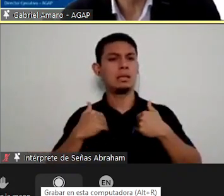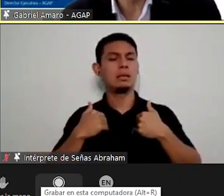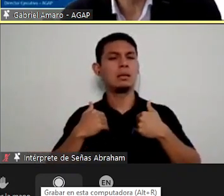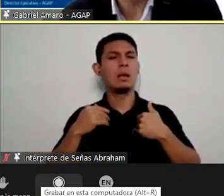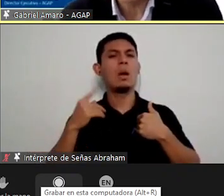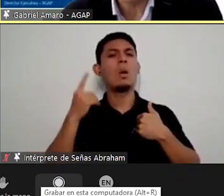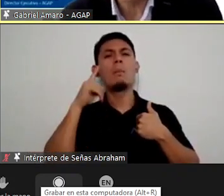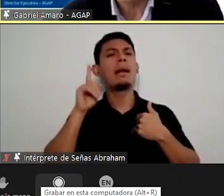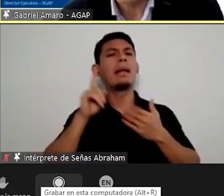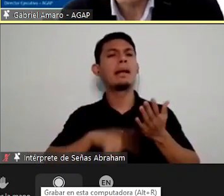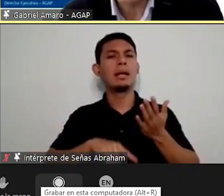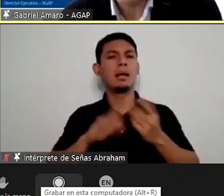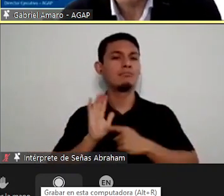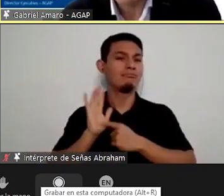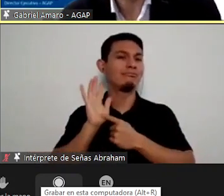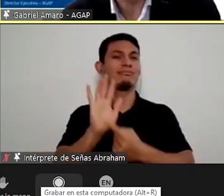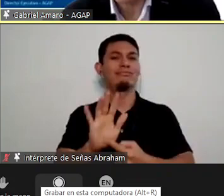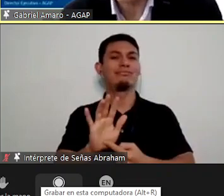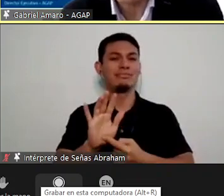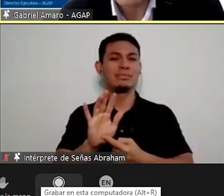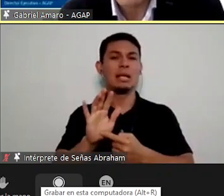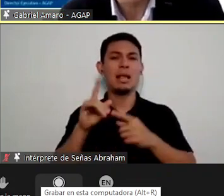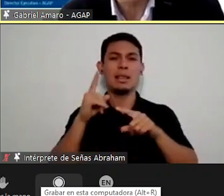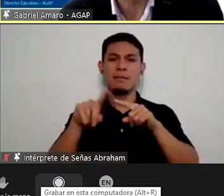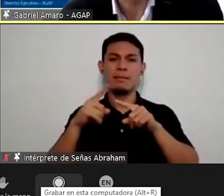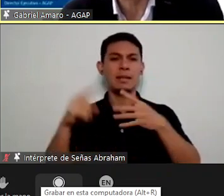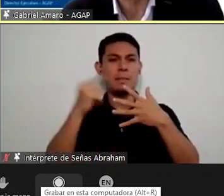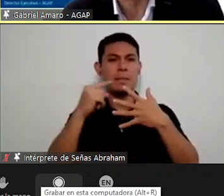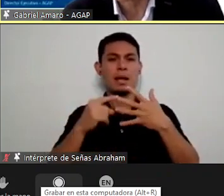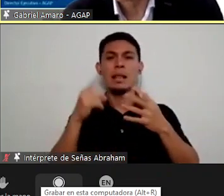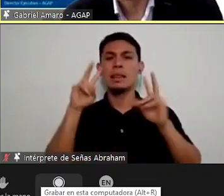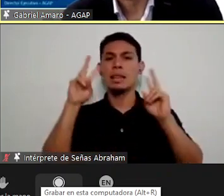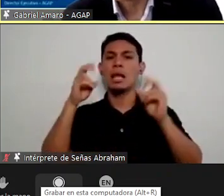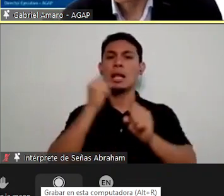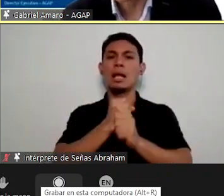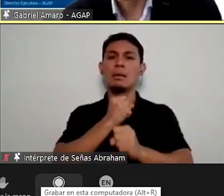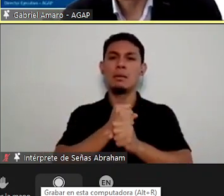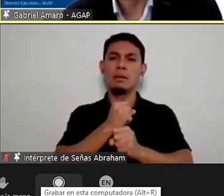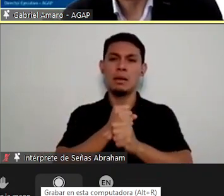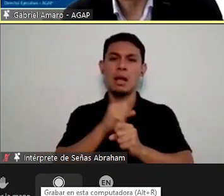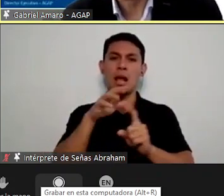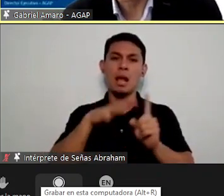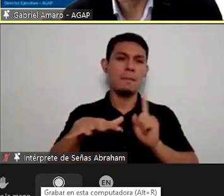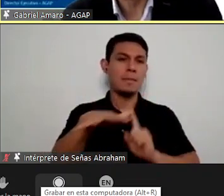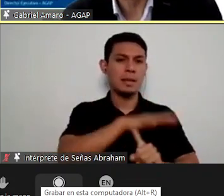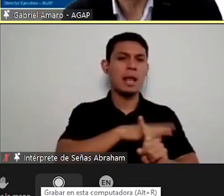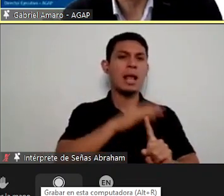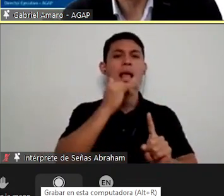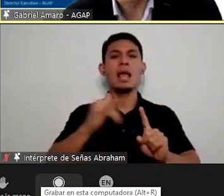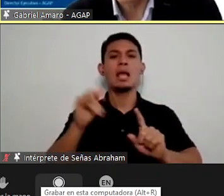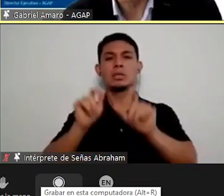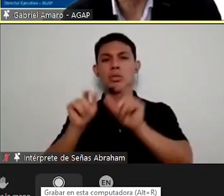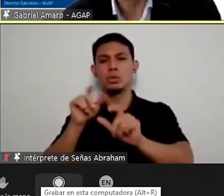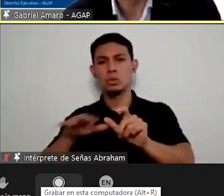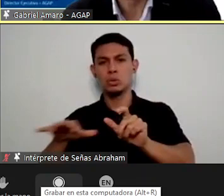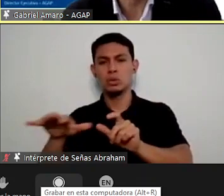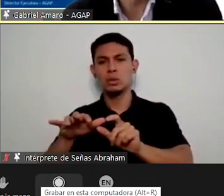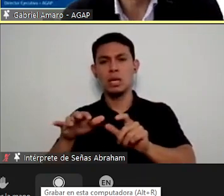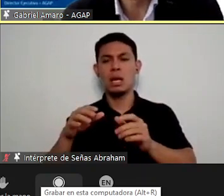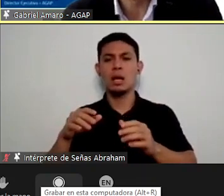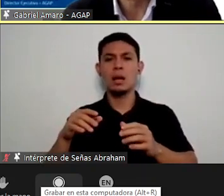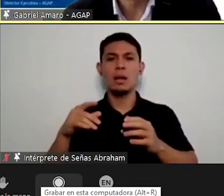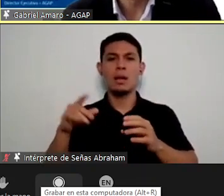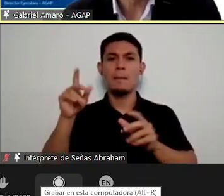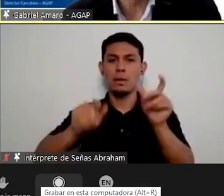uh annually for different certifications so to show this due diligence in different aspects and amongst which